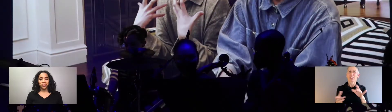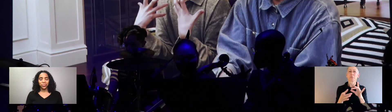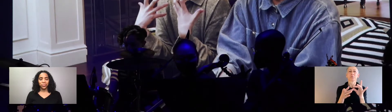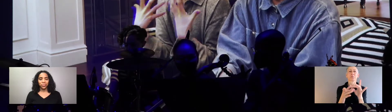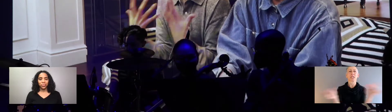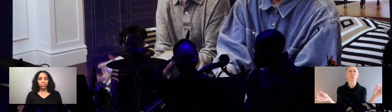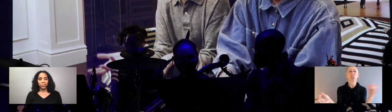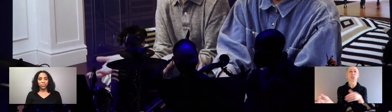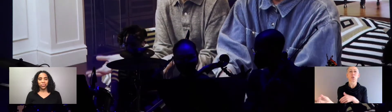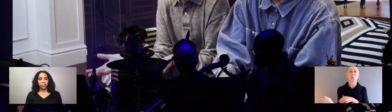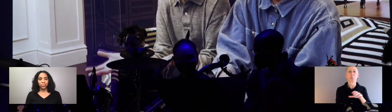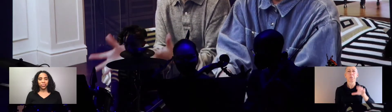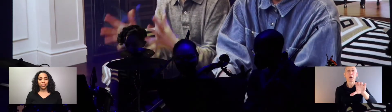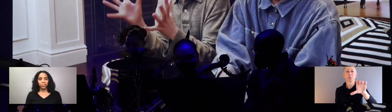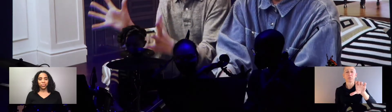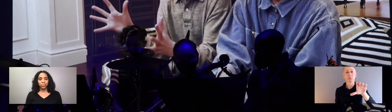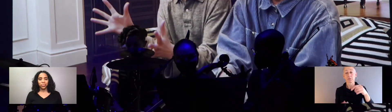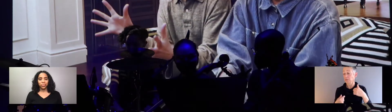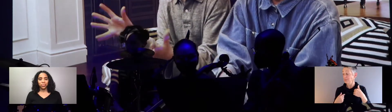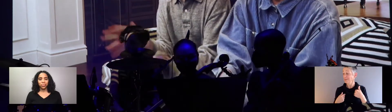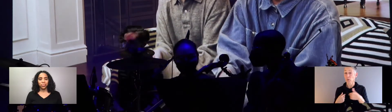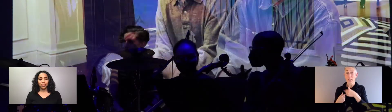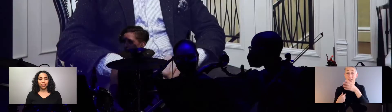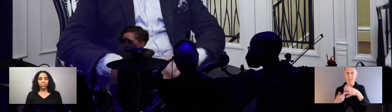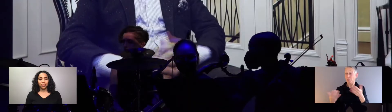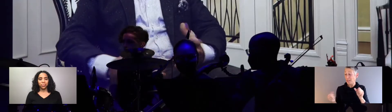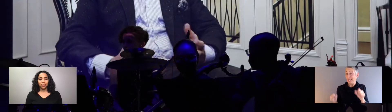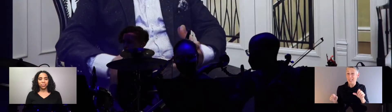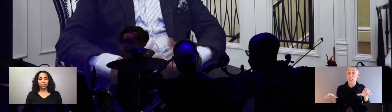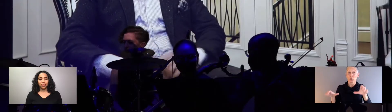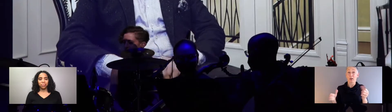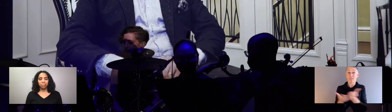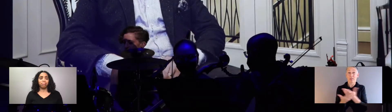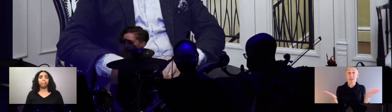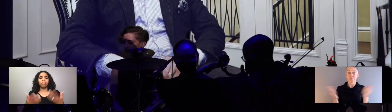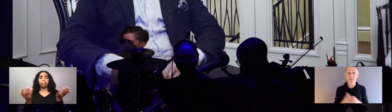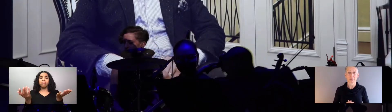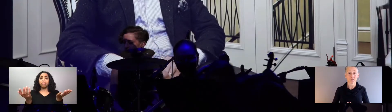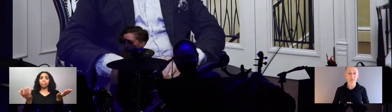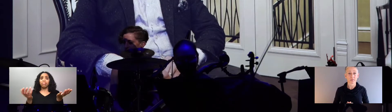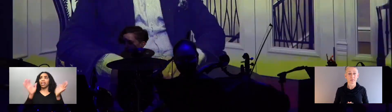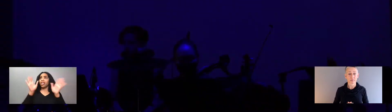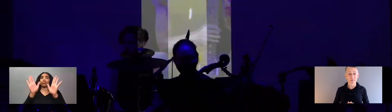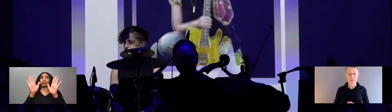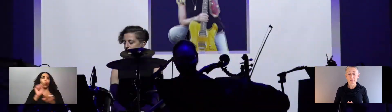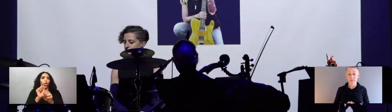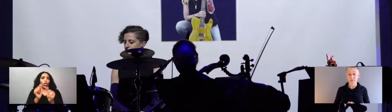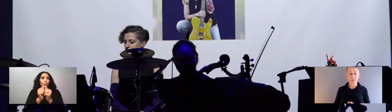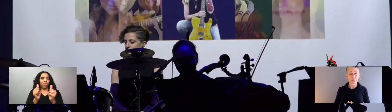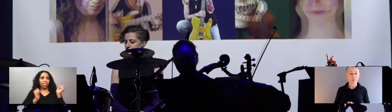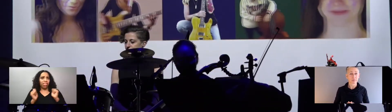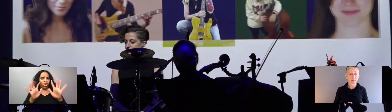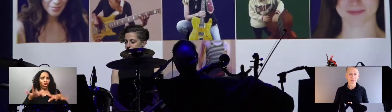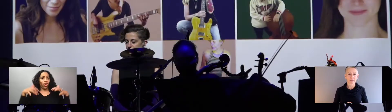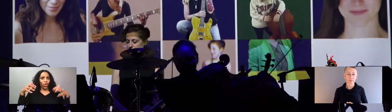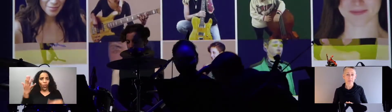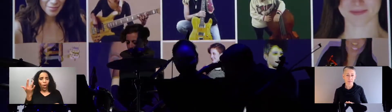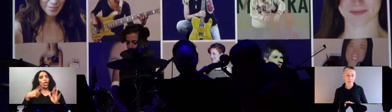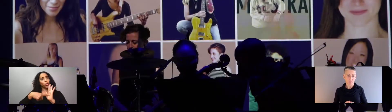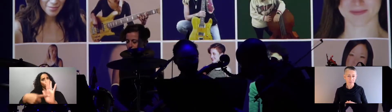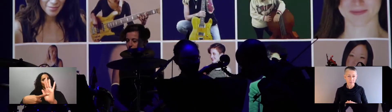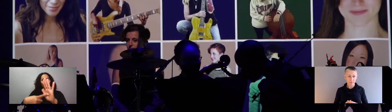like we can do everything kind of message. That's the great thing about working in the theater is that it should reflect the time we're